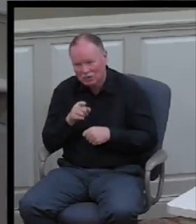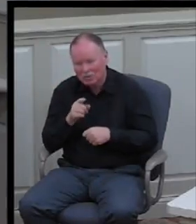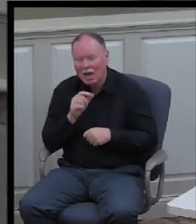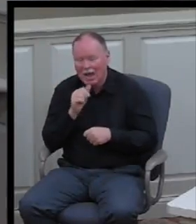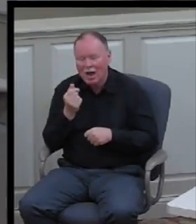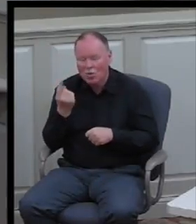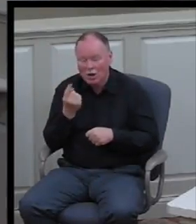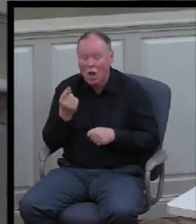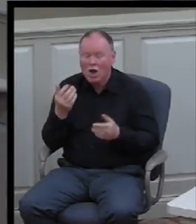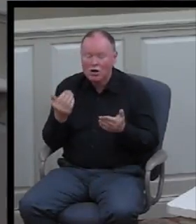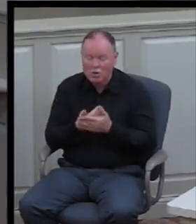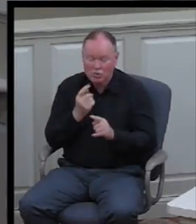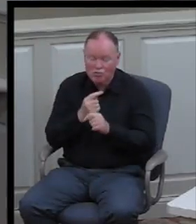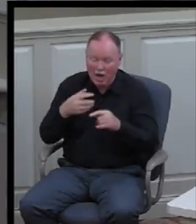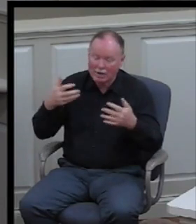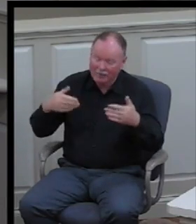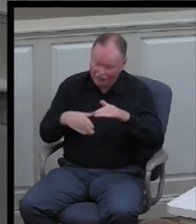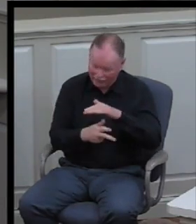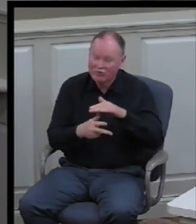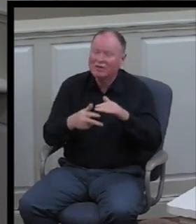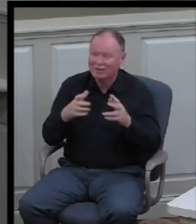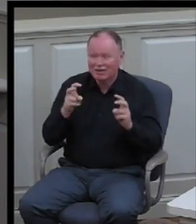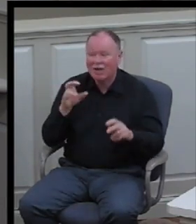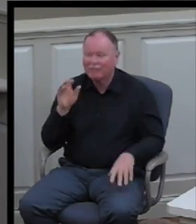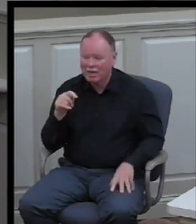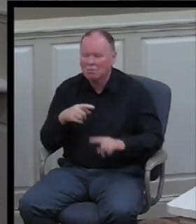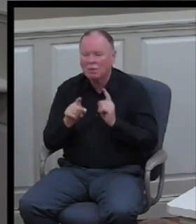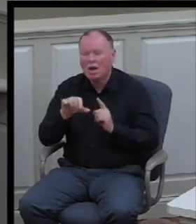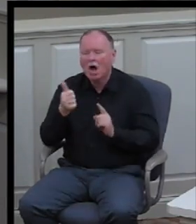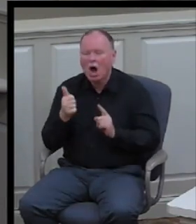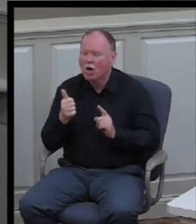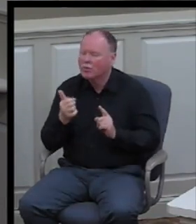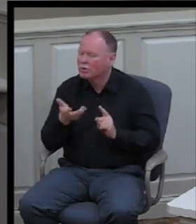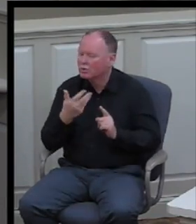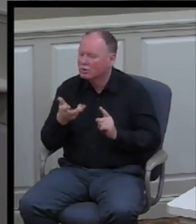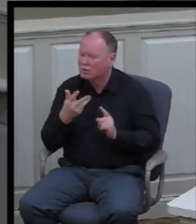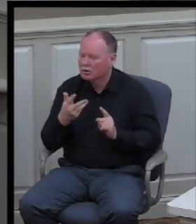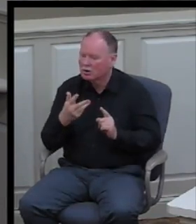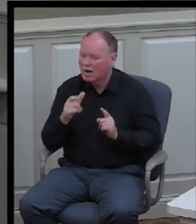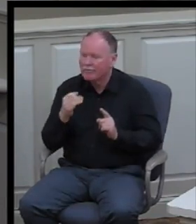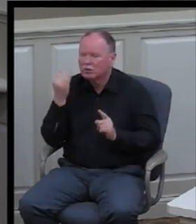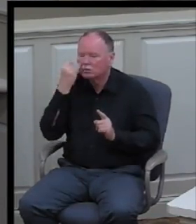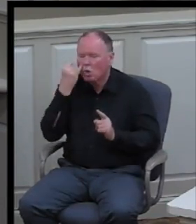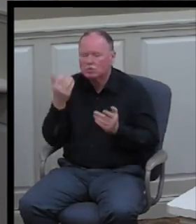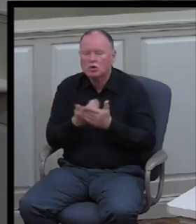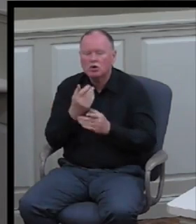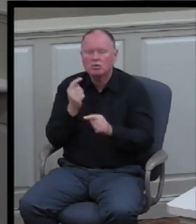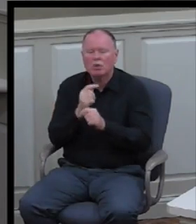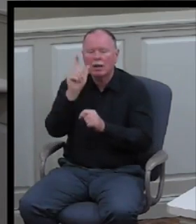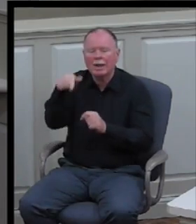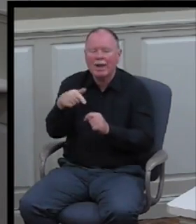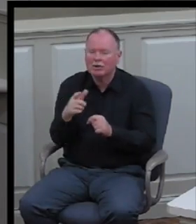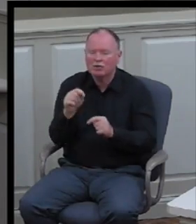does the new fire truck fit, but that there's still some additional elevation in the event we get a new fire truck after that